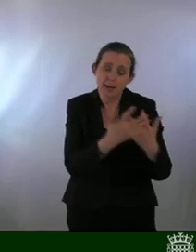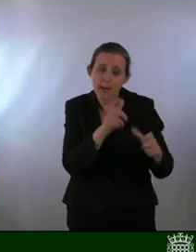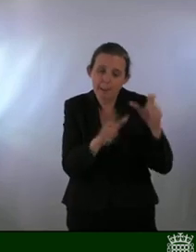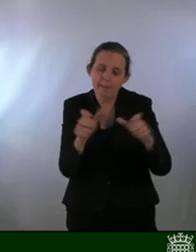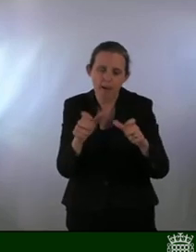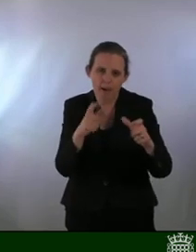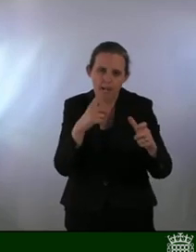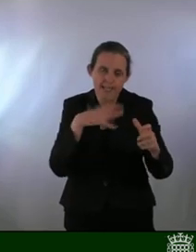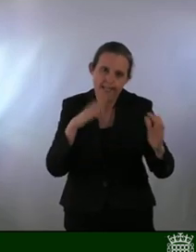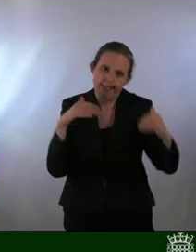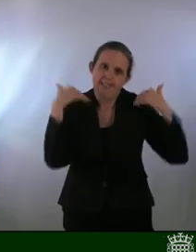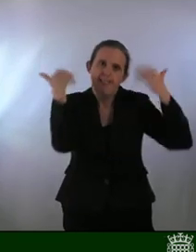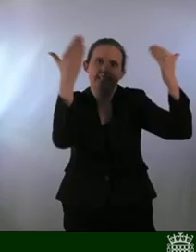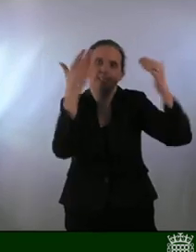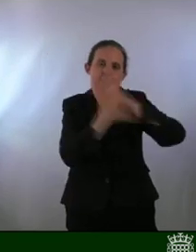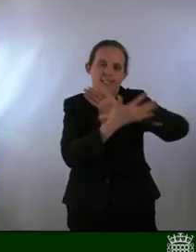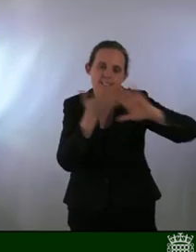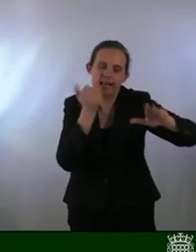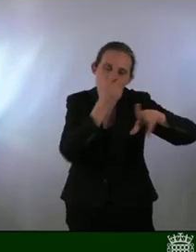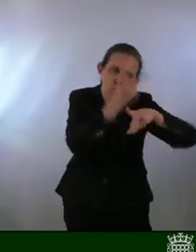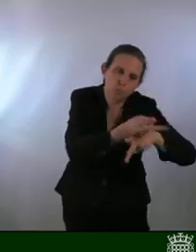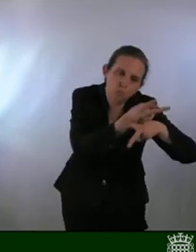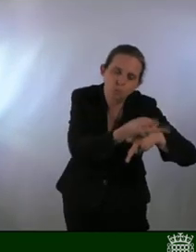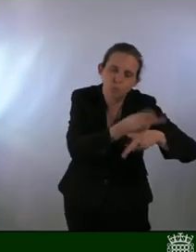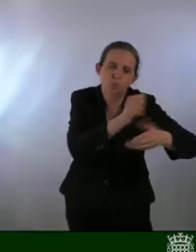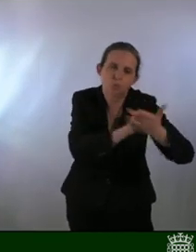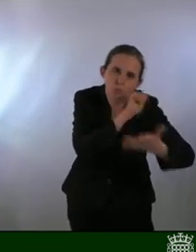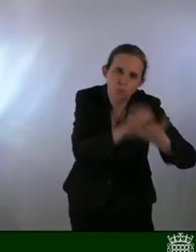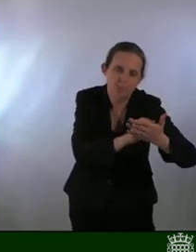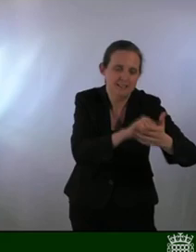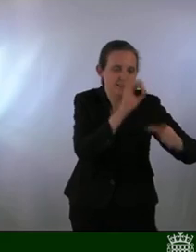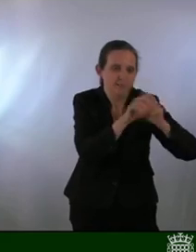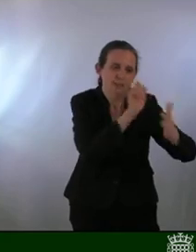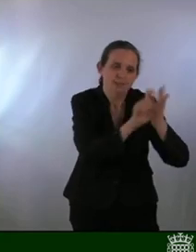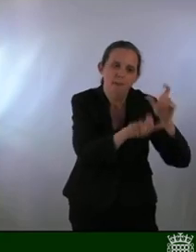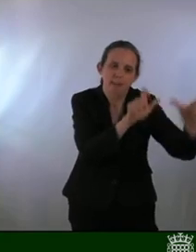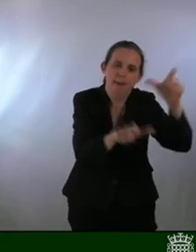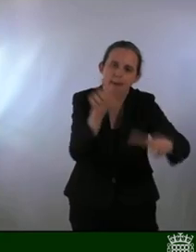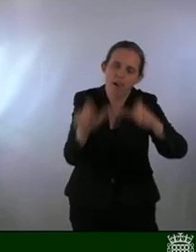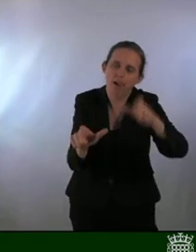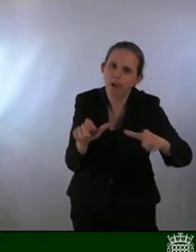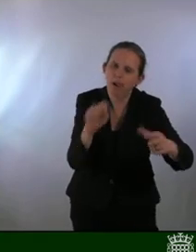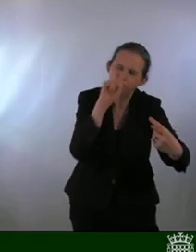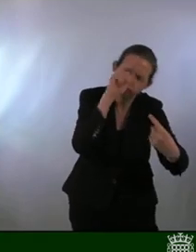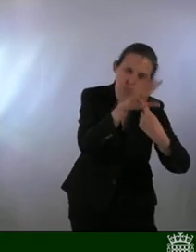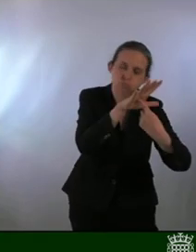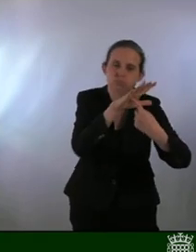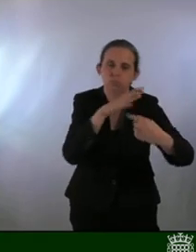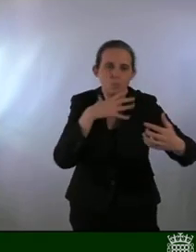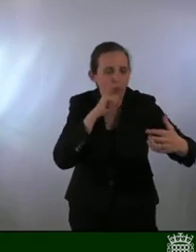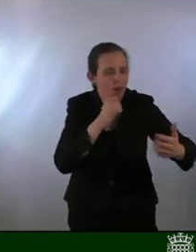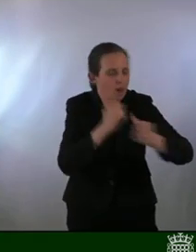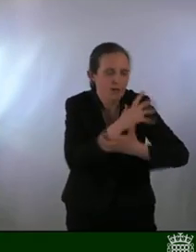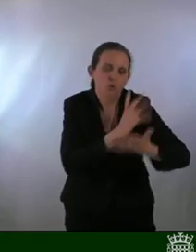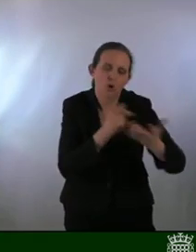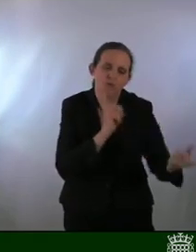skills are needed to support people, for instance, those with disabilities that she raises, and supporting them to get the social care that they need is a critical part of our